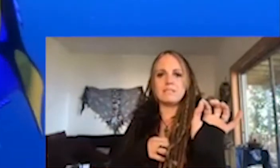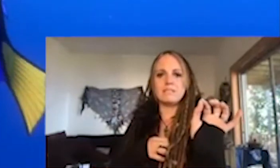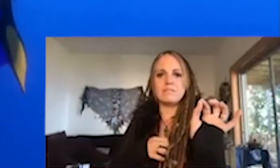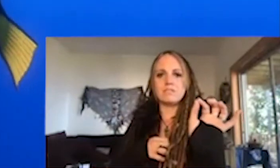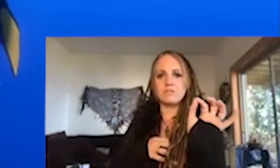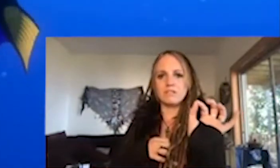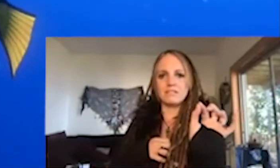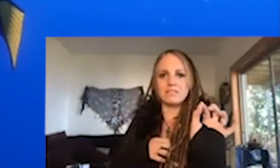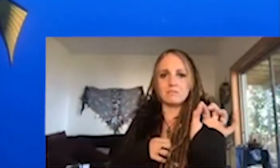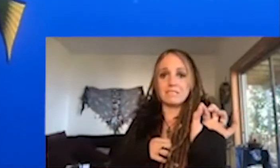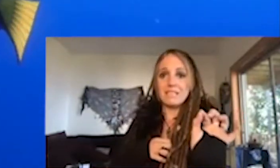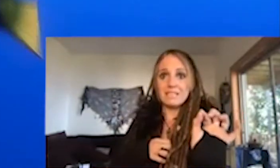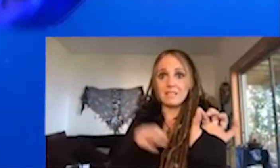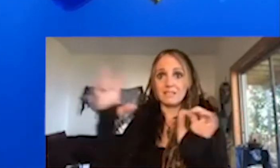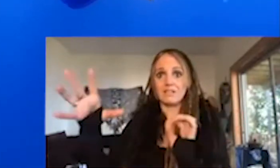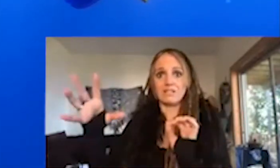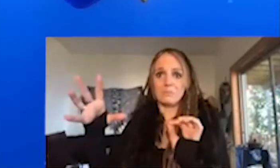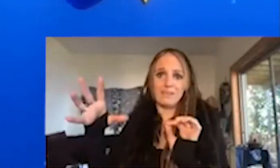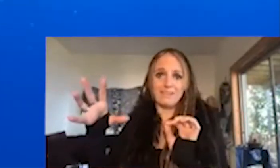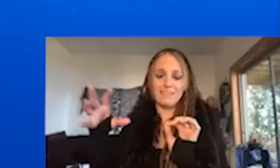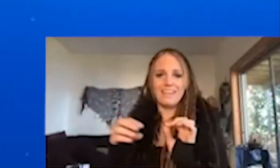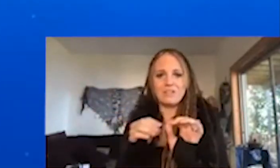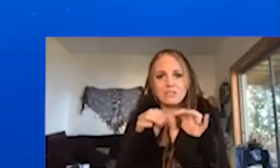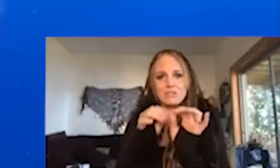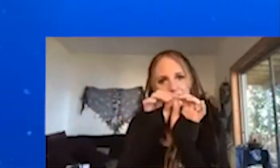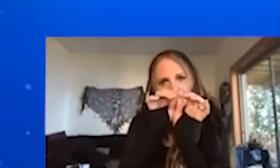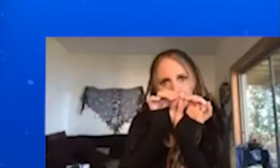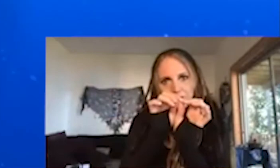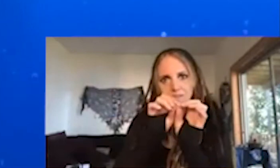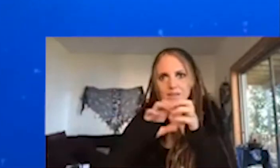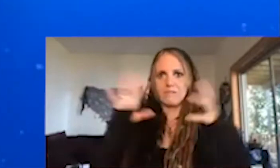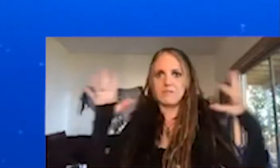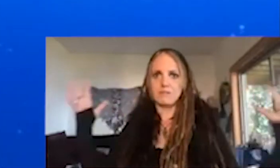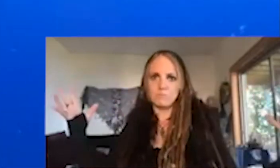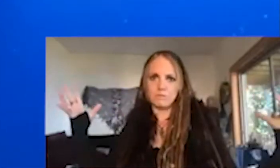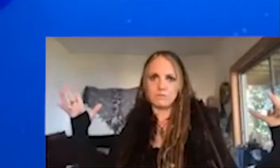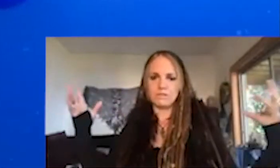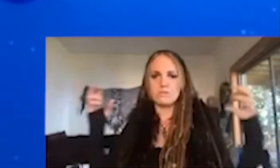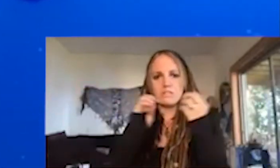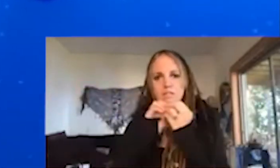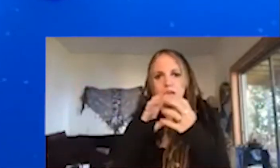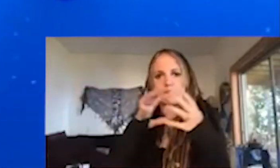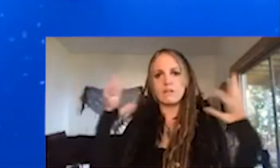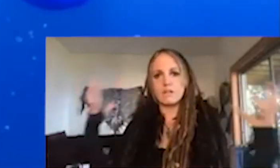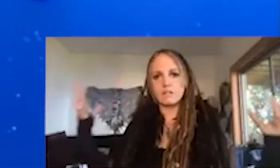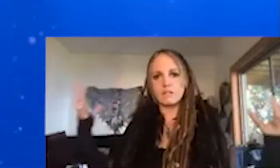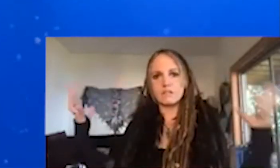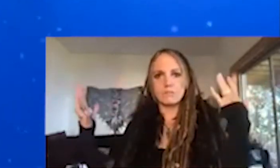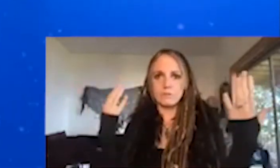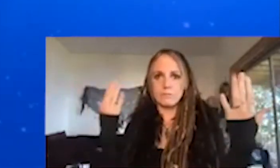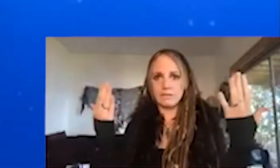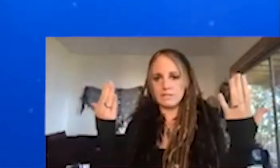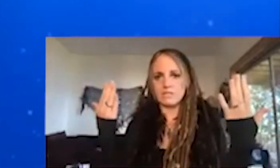this idea, first of all, that this is a really tiny thing that causes pain. And also that's a little pink thing in a field of blue. And you'll see how the color,